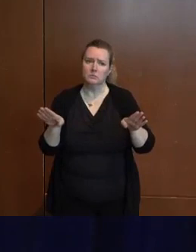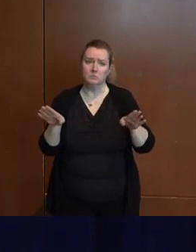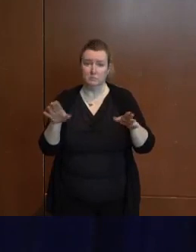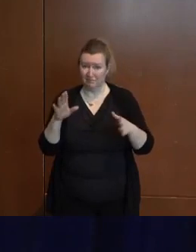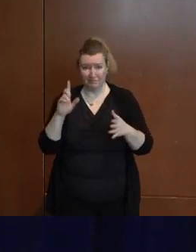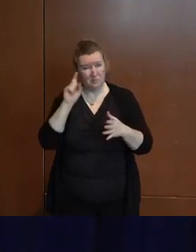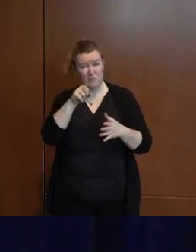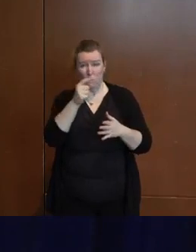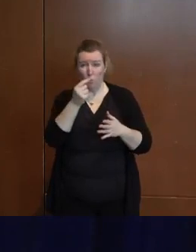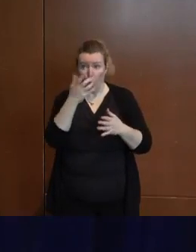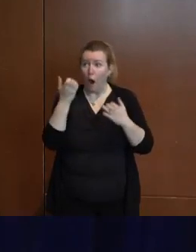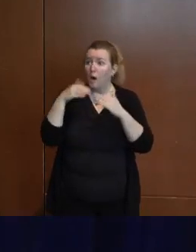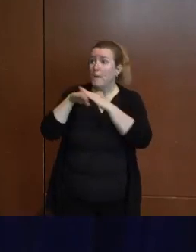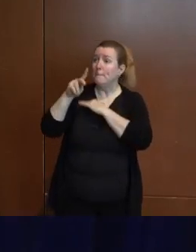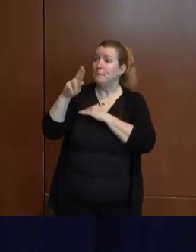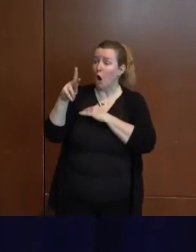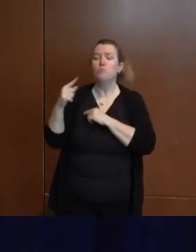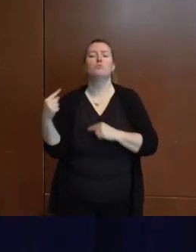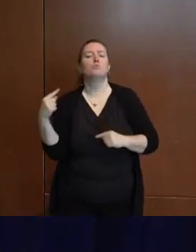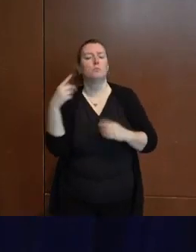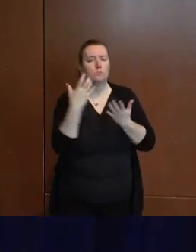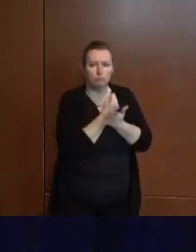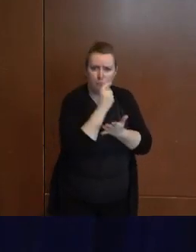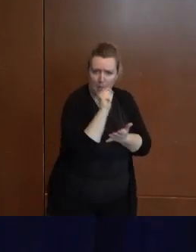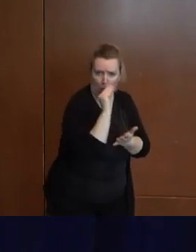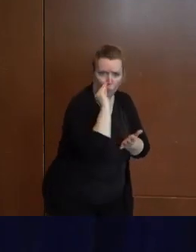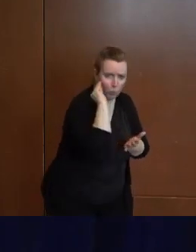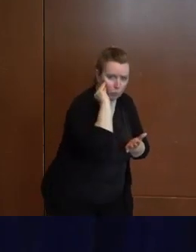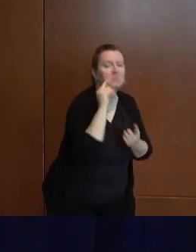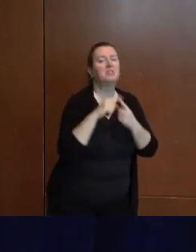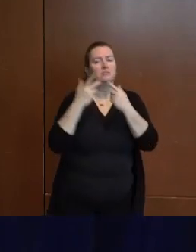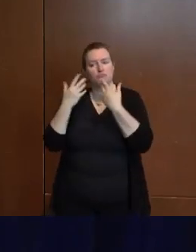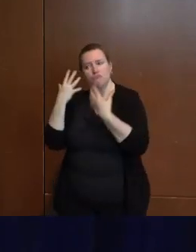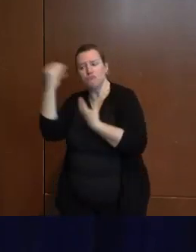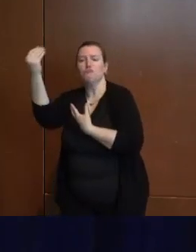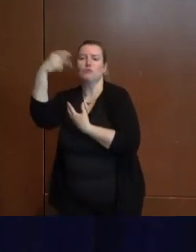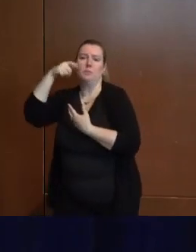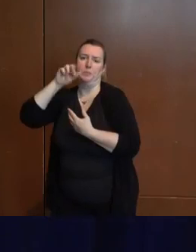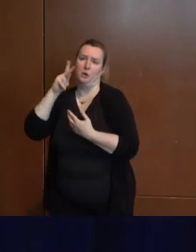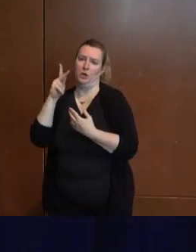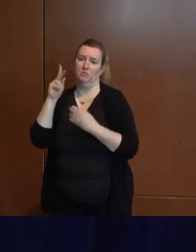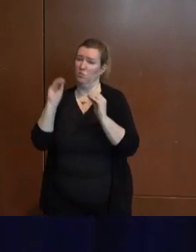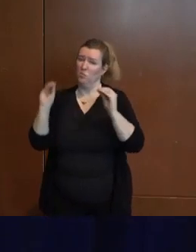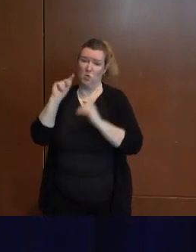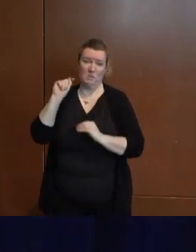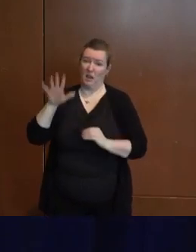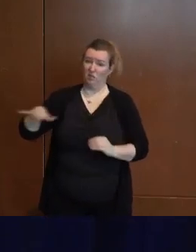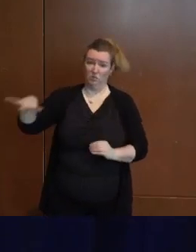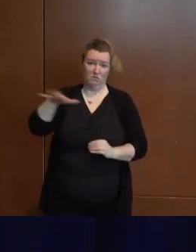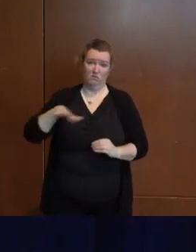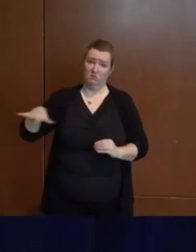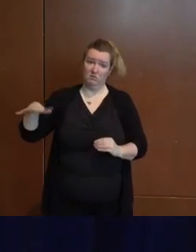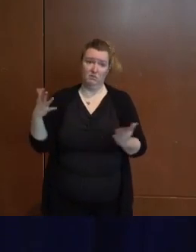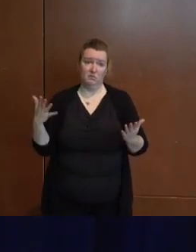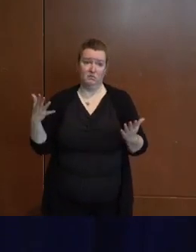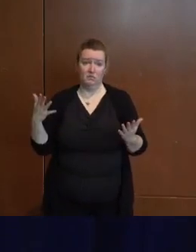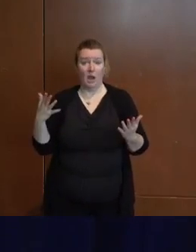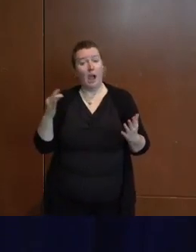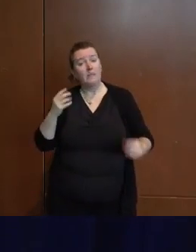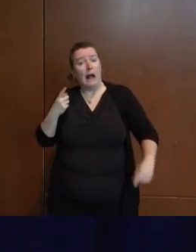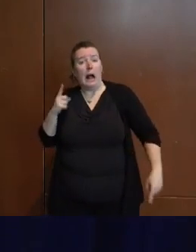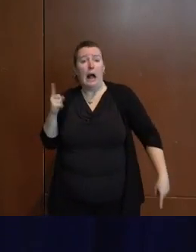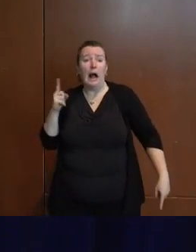Second, please keep travel to a minimum and visit the parks that is nearest to you. Third, while in the